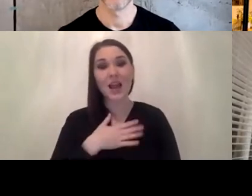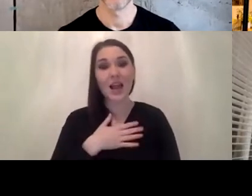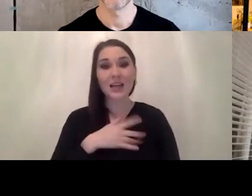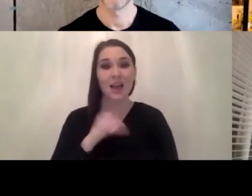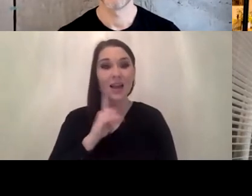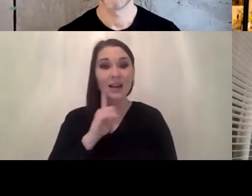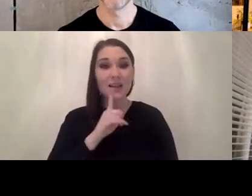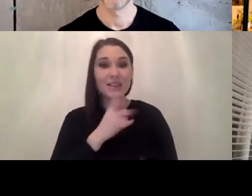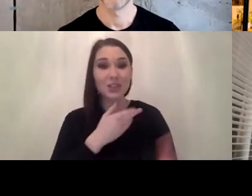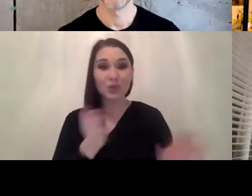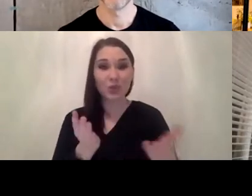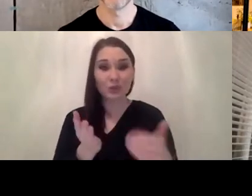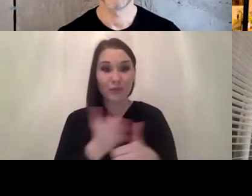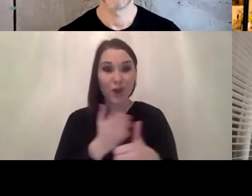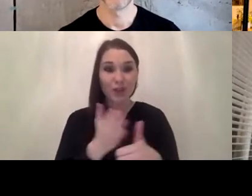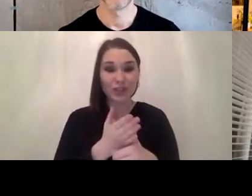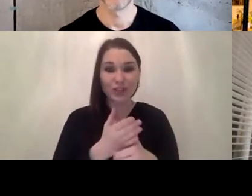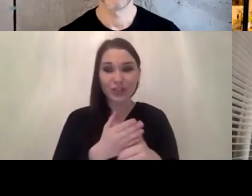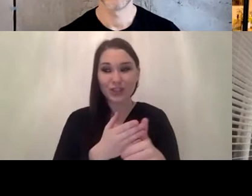Neve, I could start with you, please.